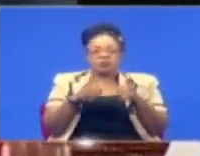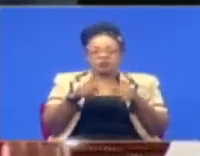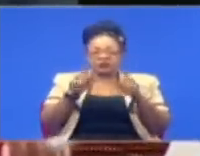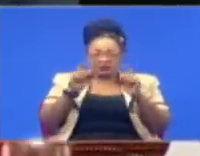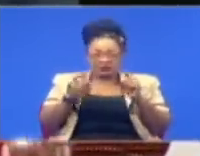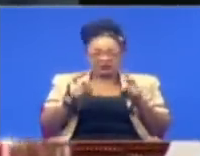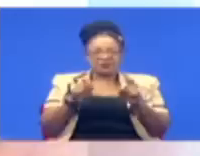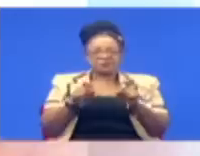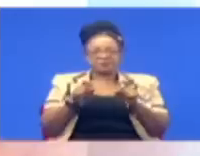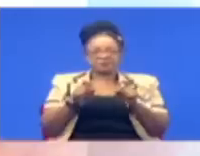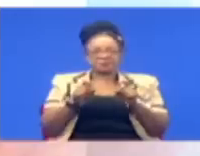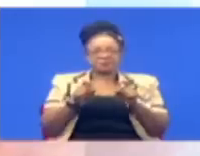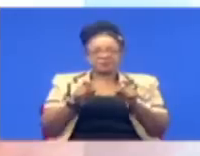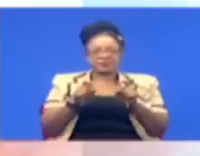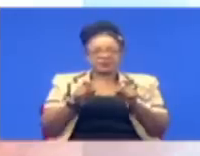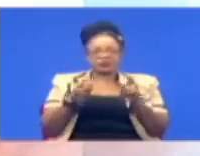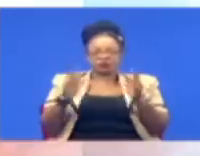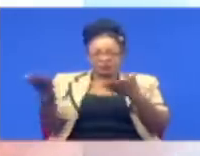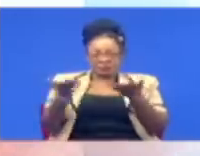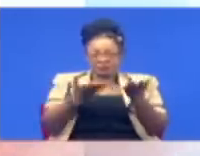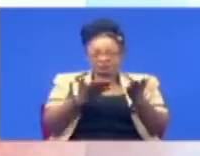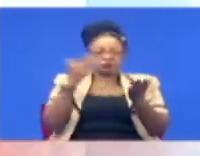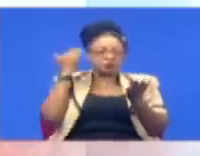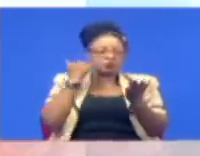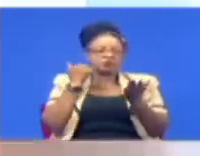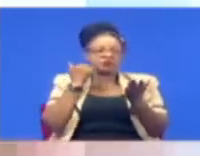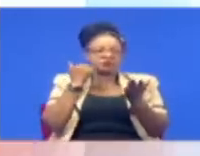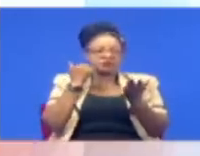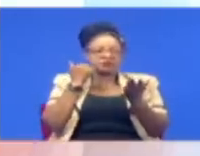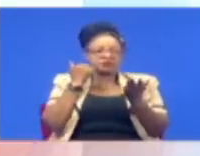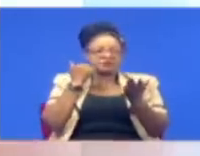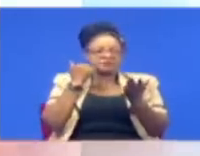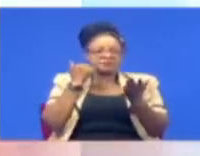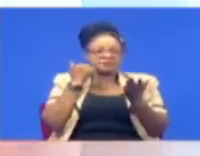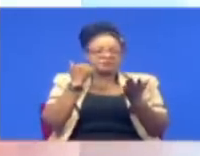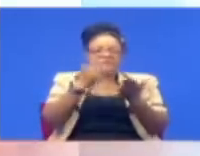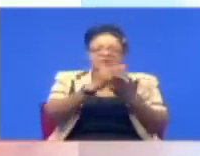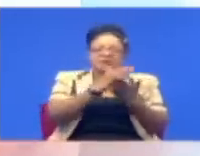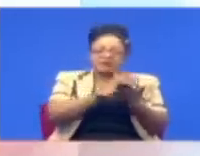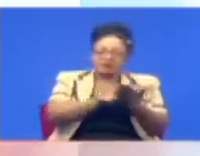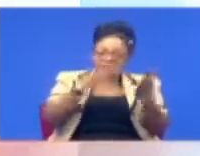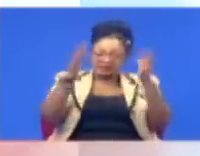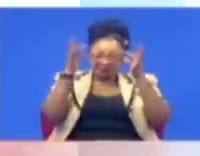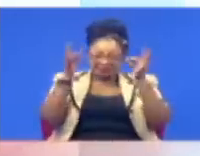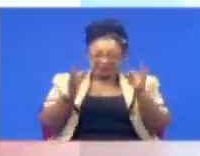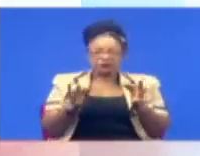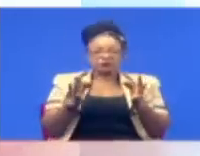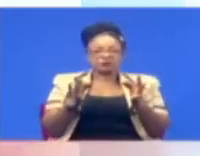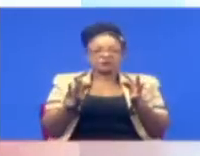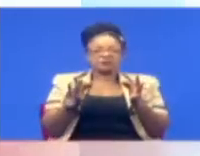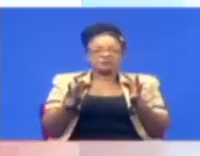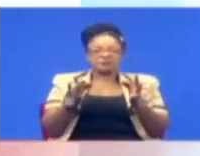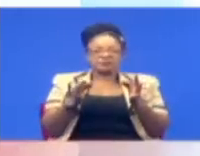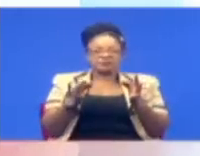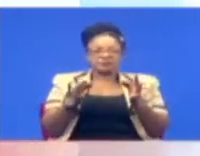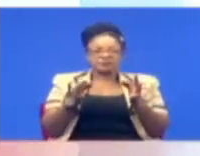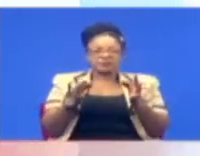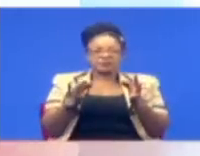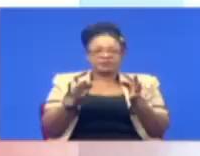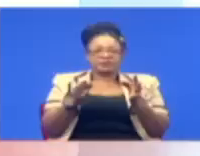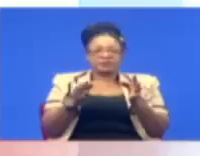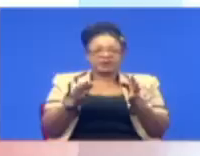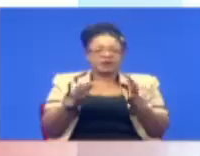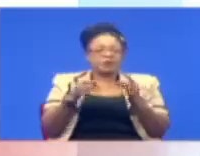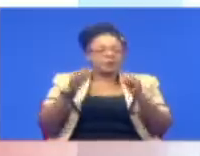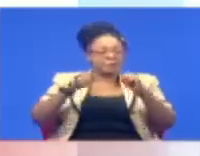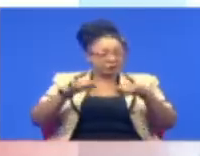be brought before the court, and is brought before the determination of the decision, are you